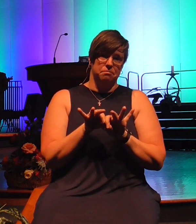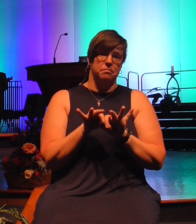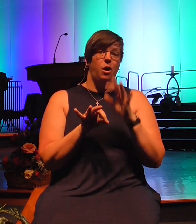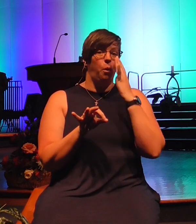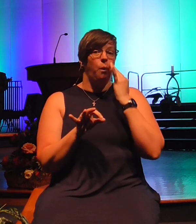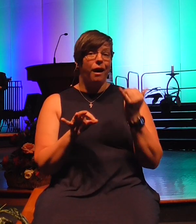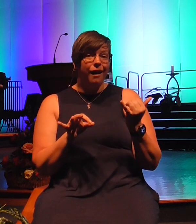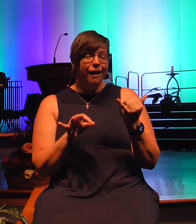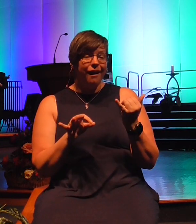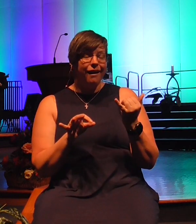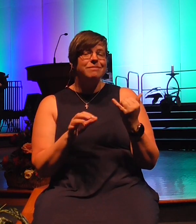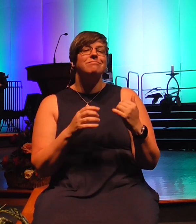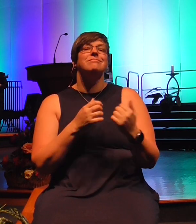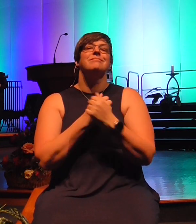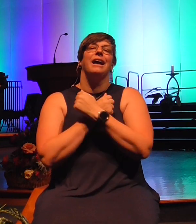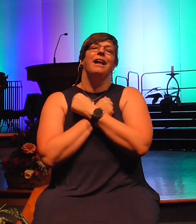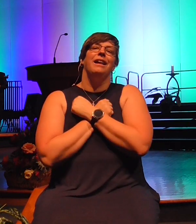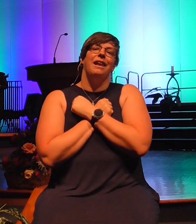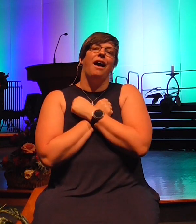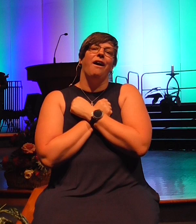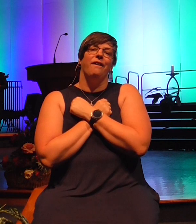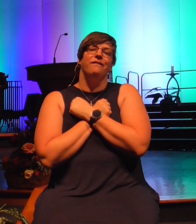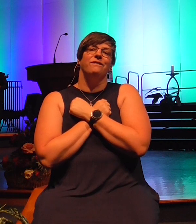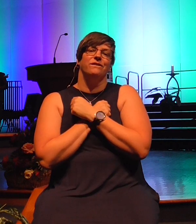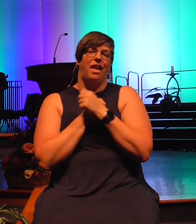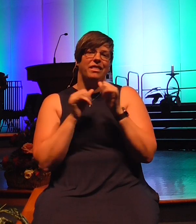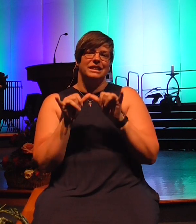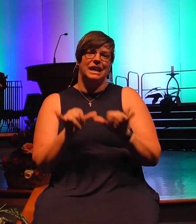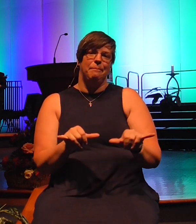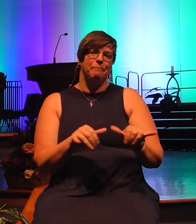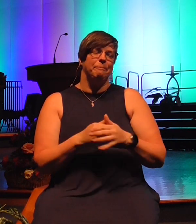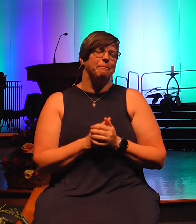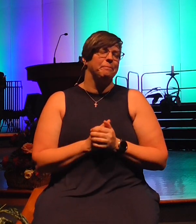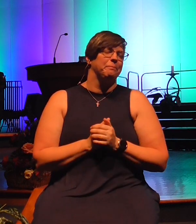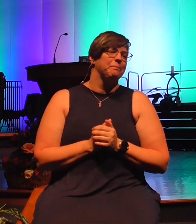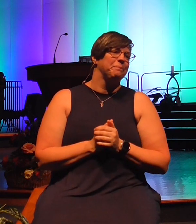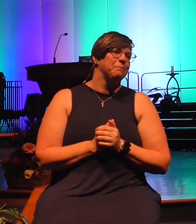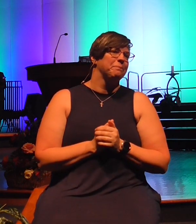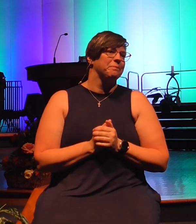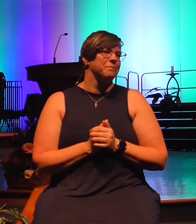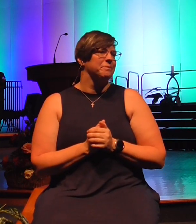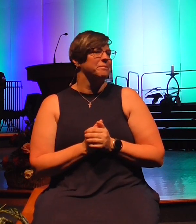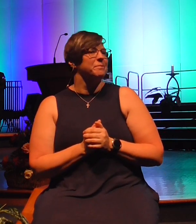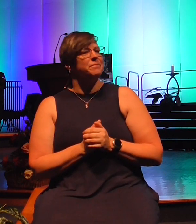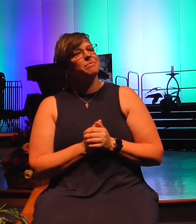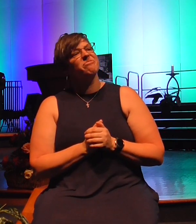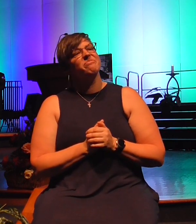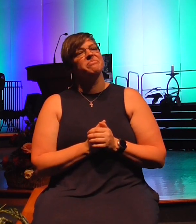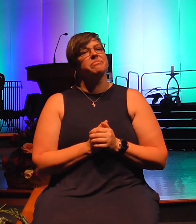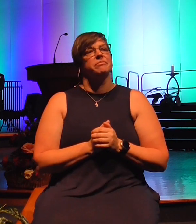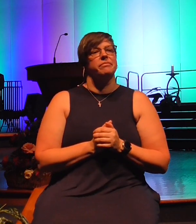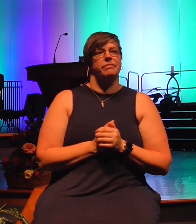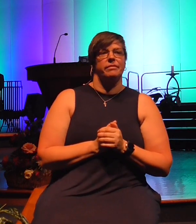mattered. I will always feel the same.